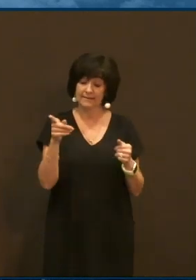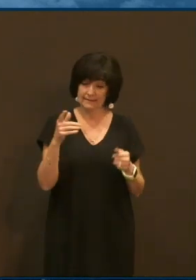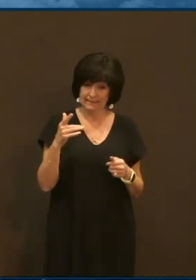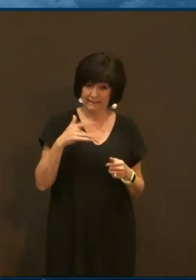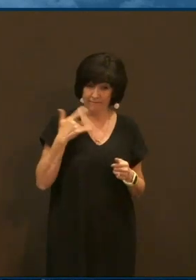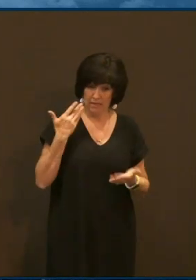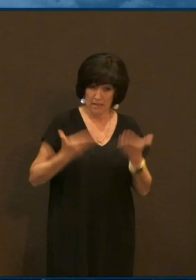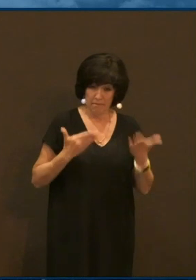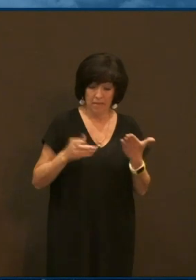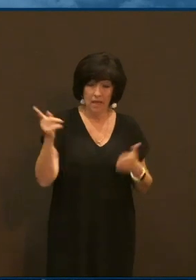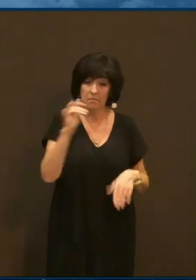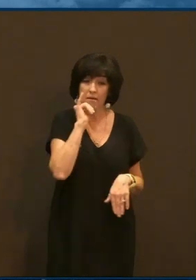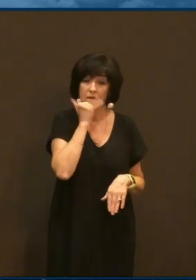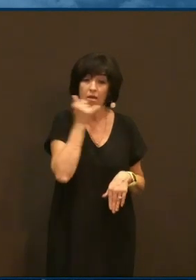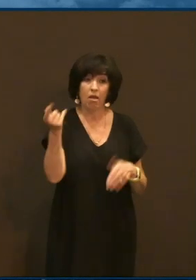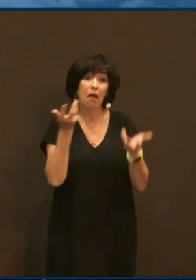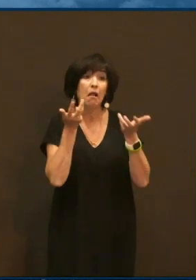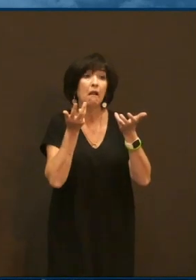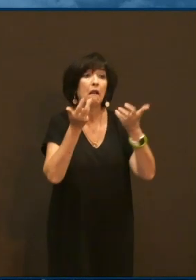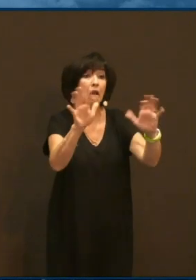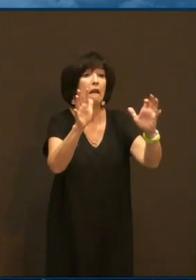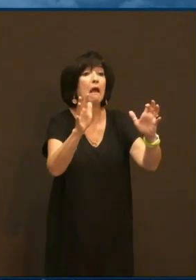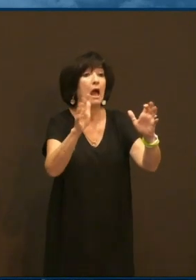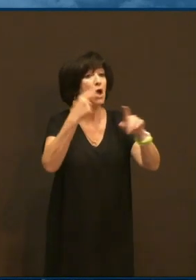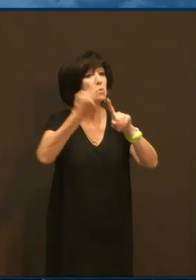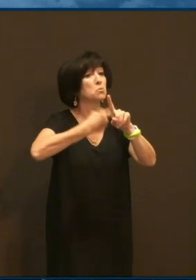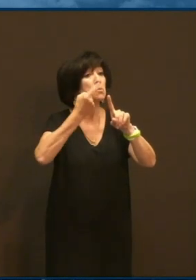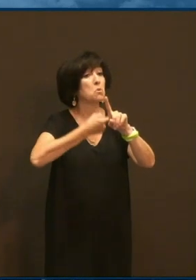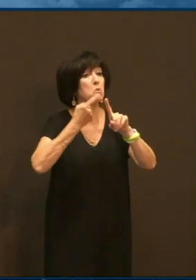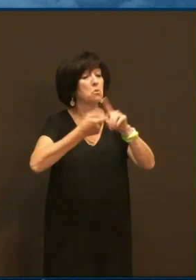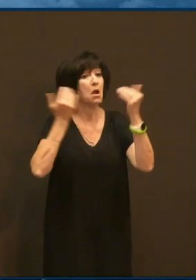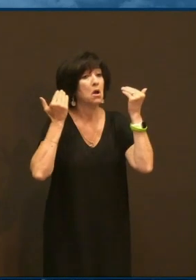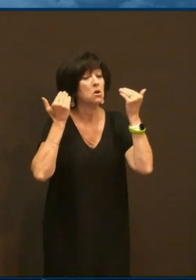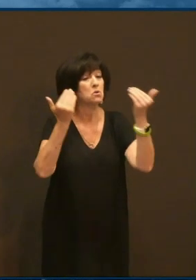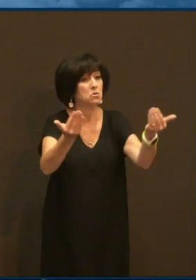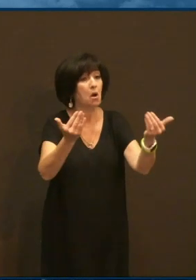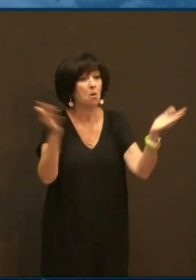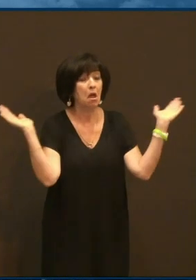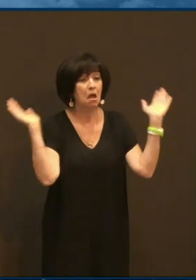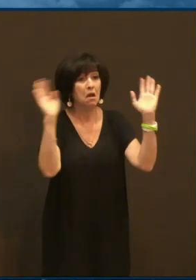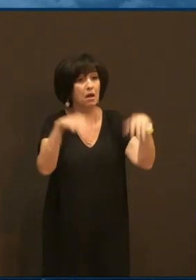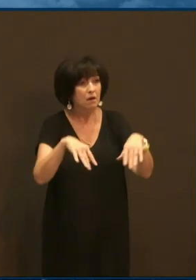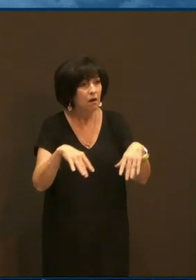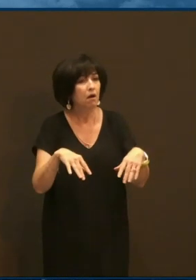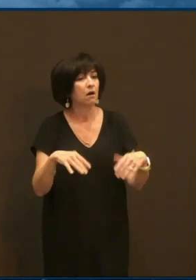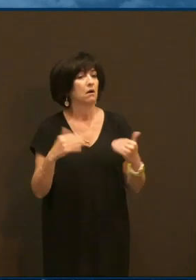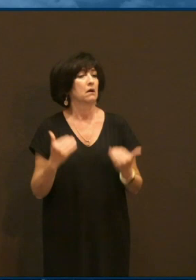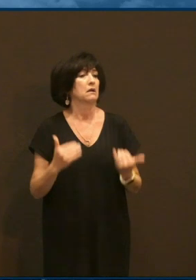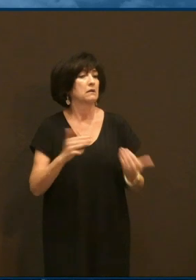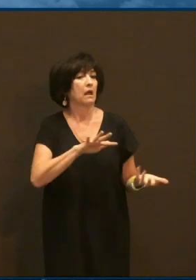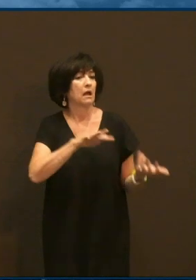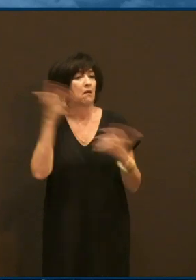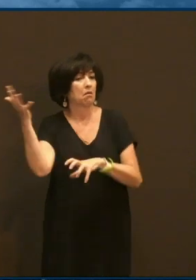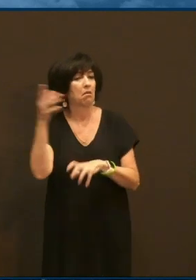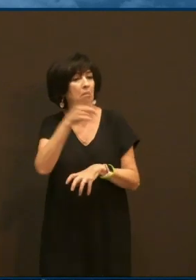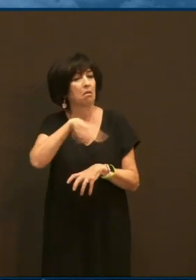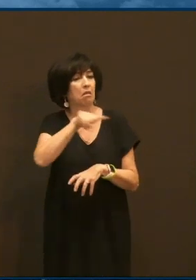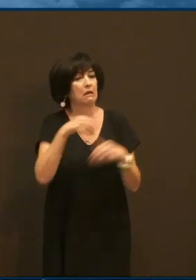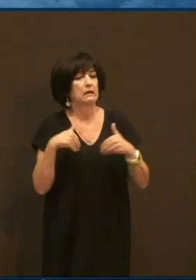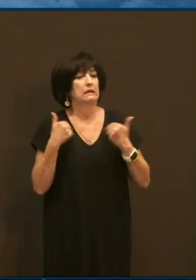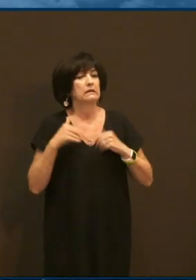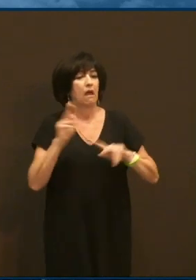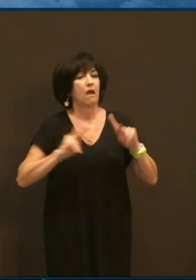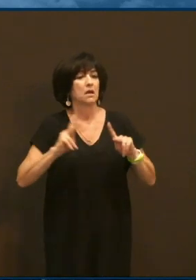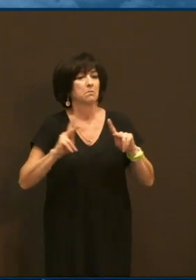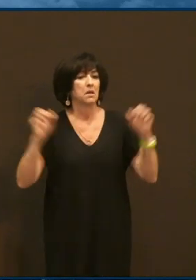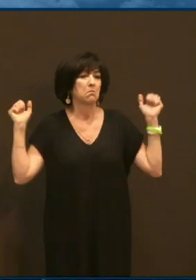Yeah, we got a lot of complaints that we didn't allow them early enough, and some complaints that we allowed them too early,